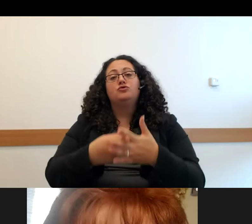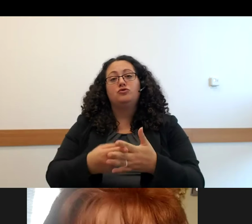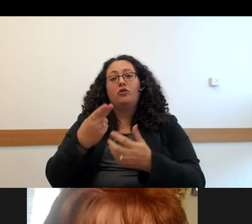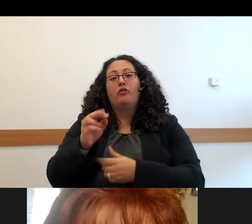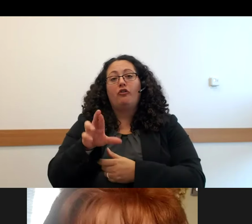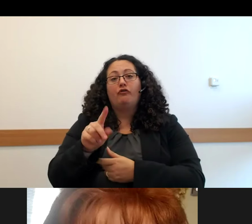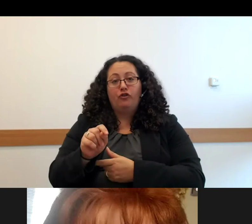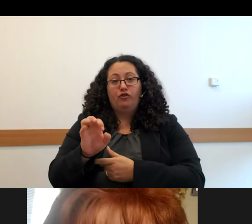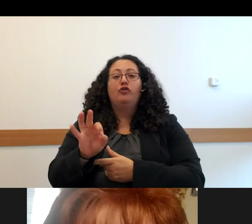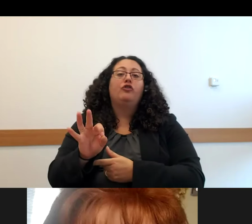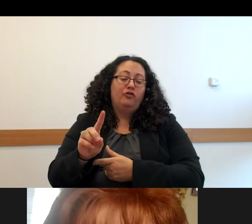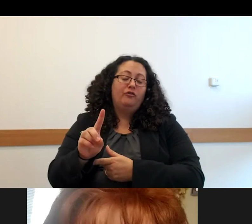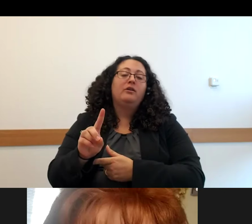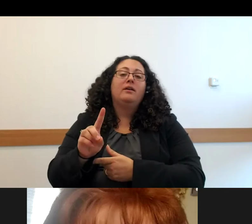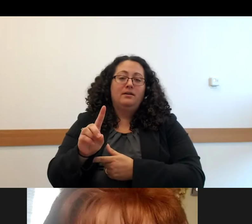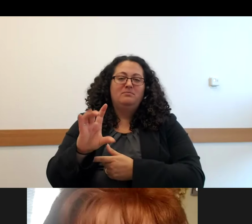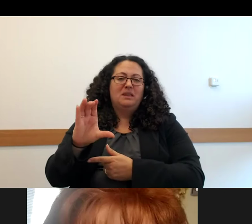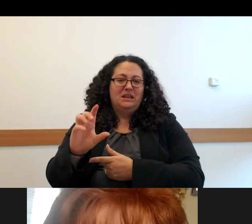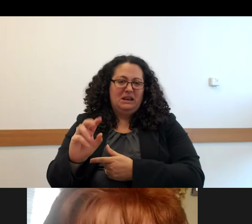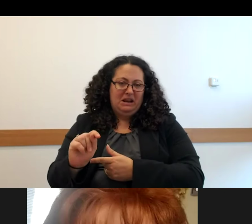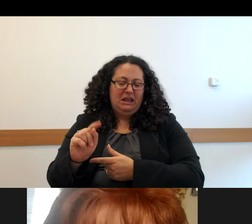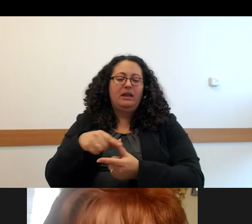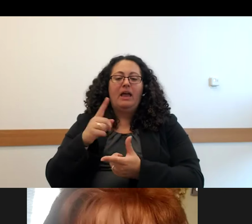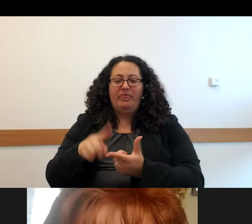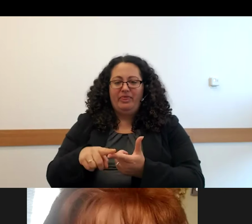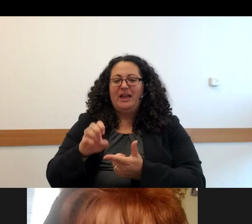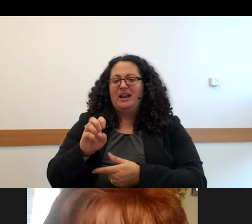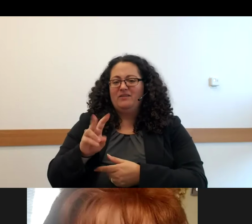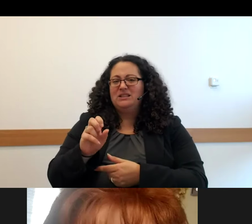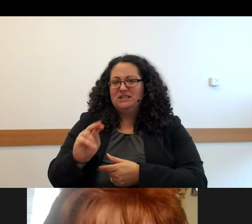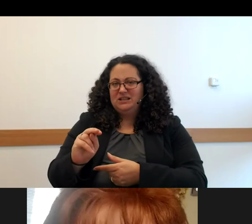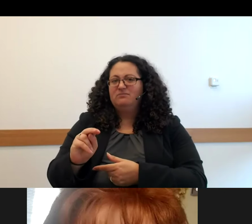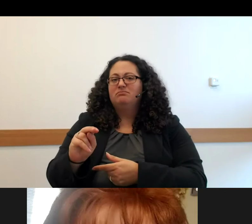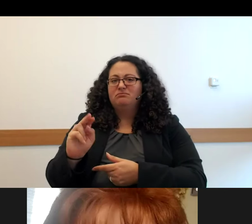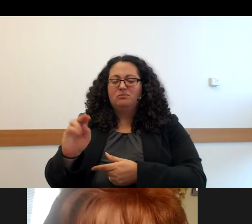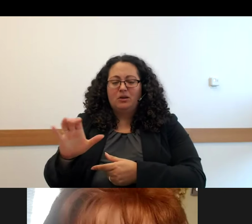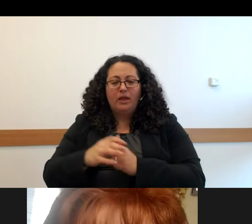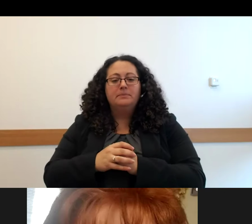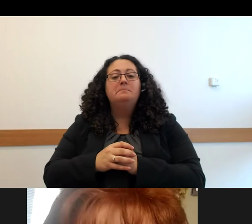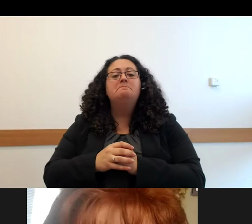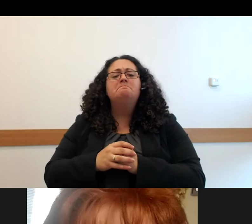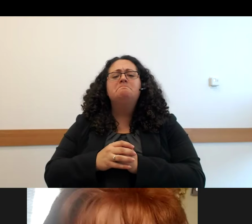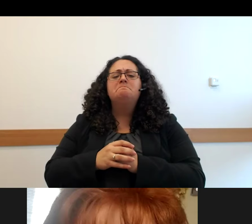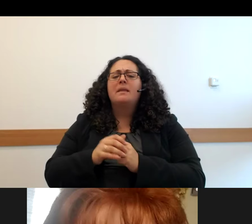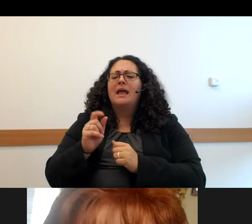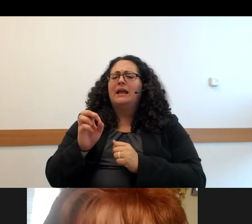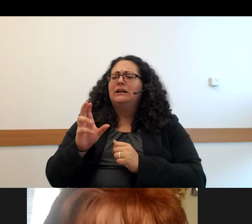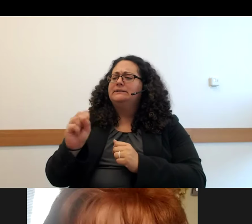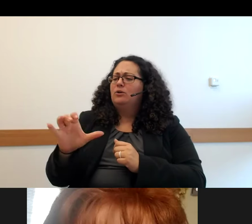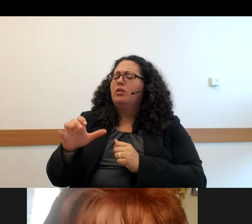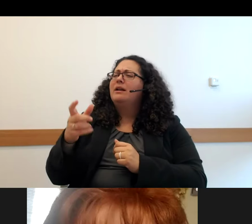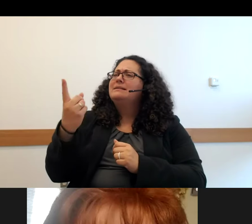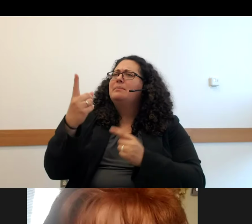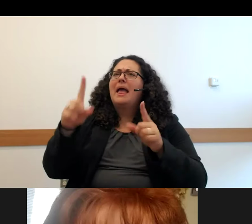Connecticut, and Anderson, South Carolina. With the success of that program, somebody had asked the question as